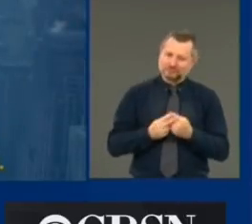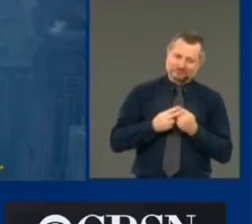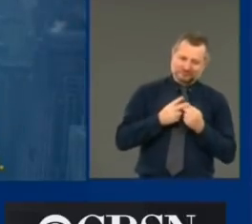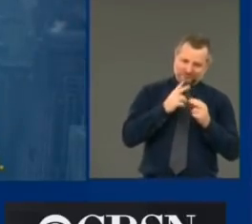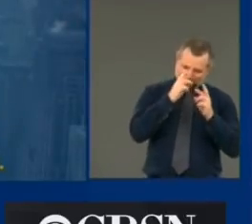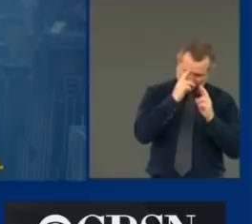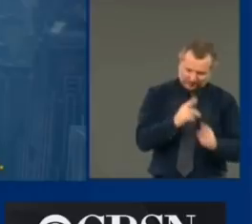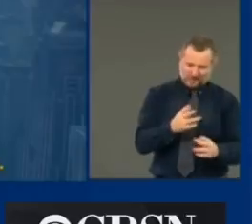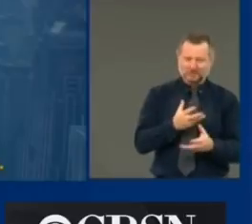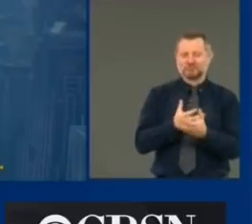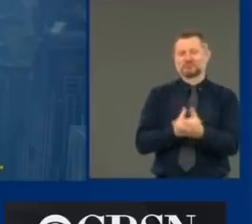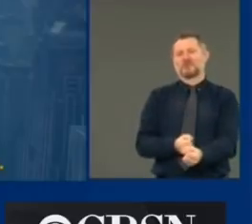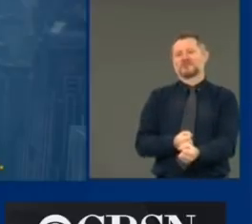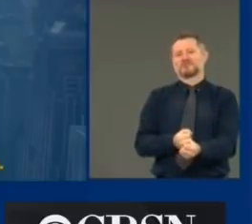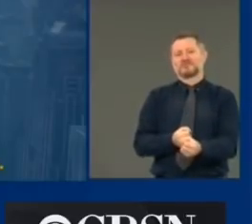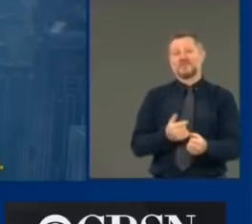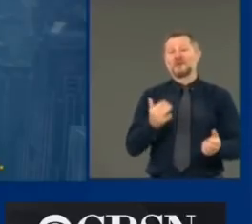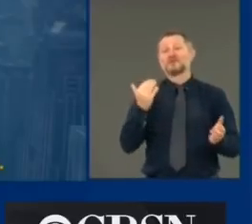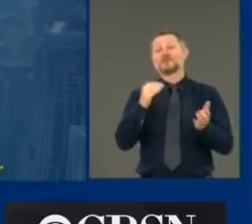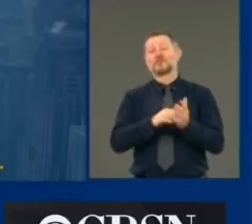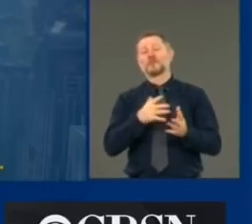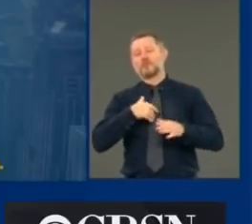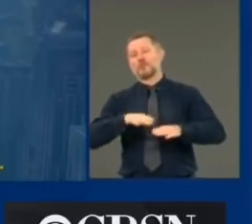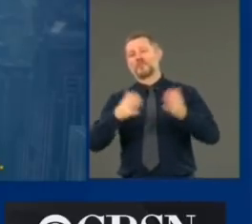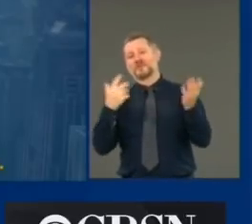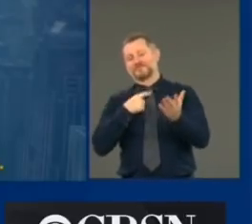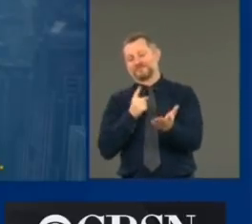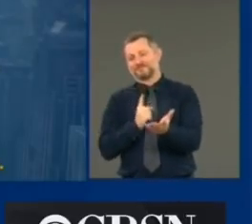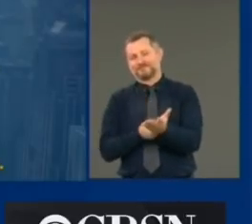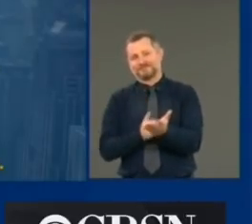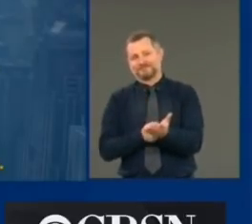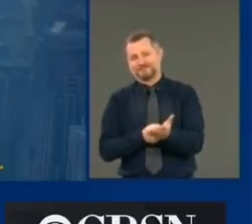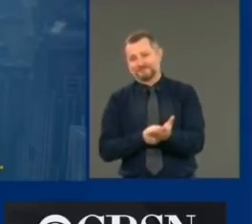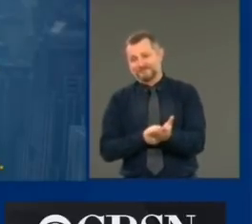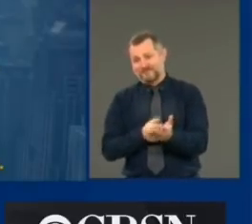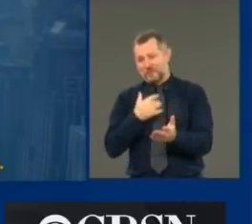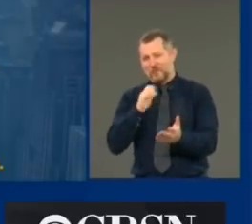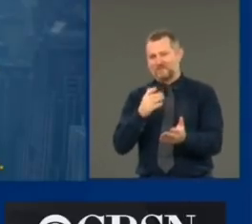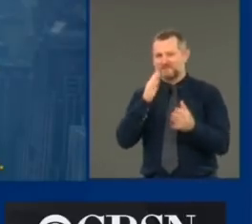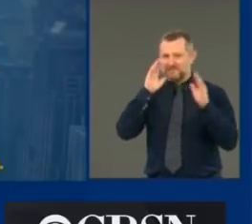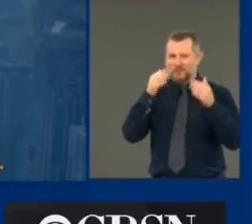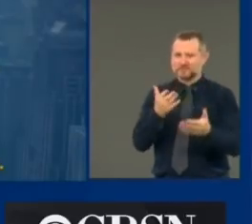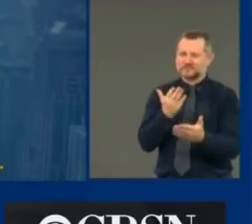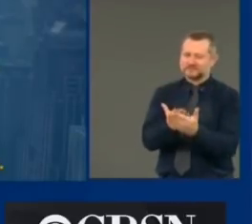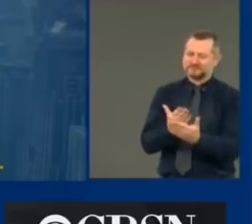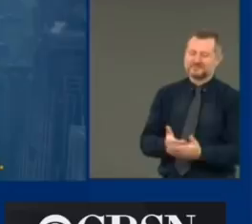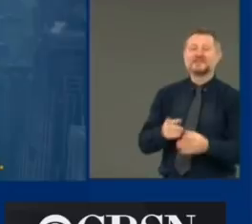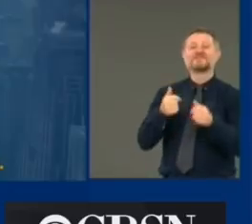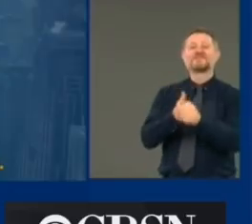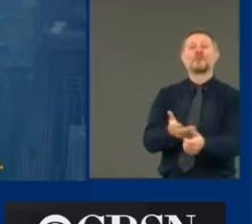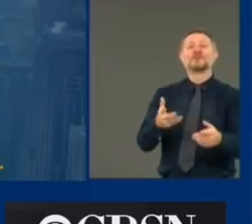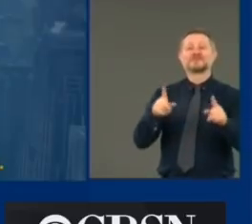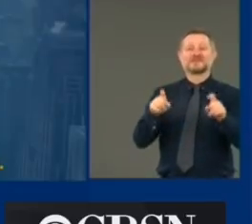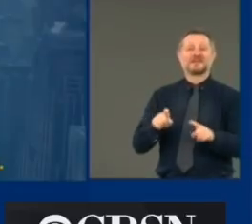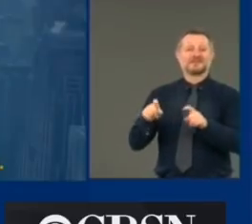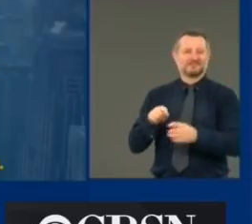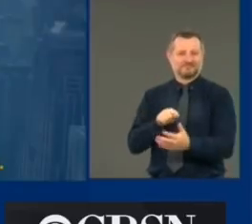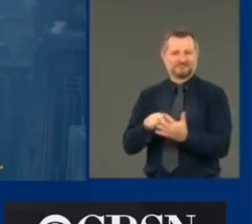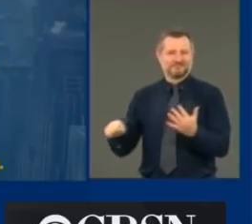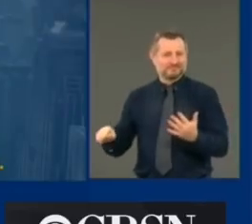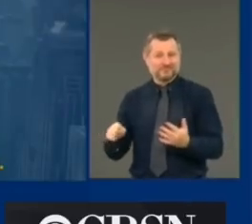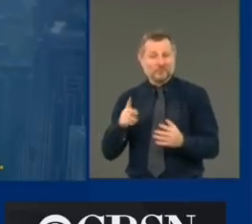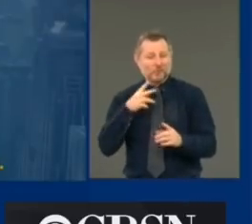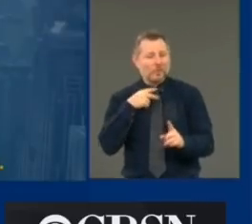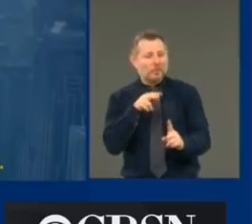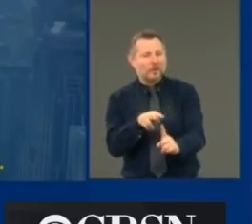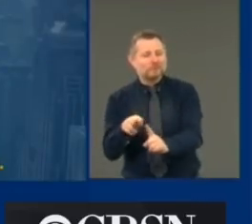and trust. On reopening, we're following the data. The data that we should be watching